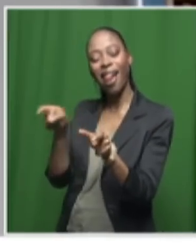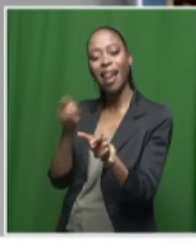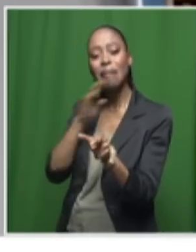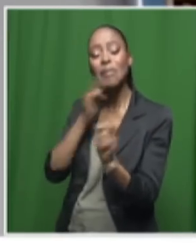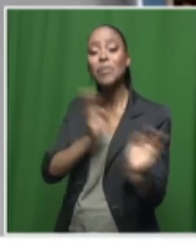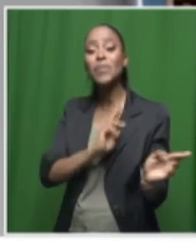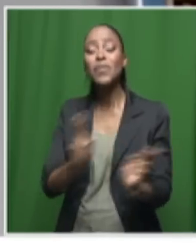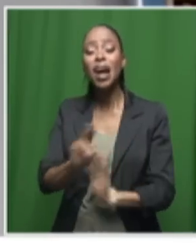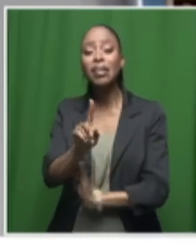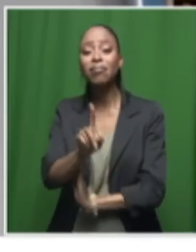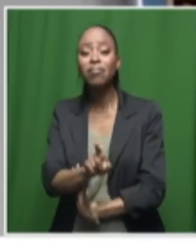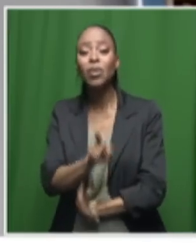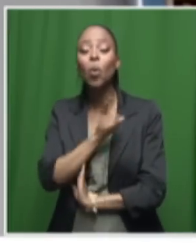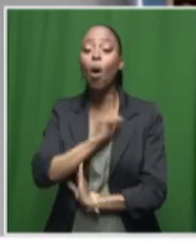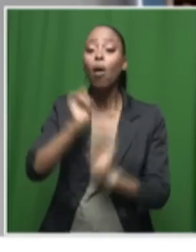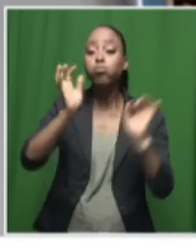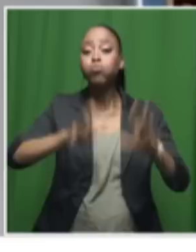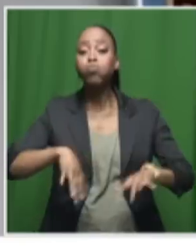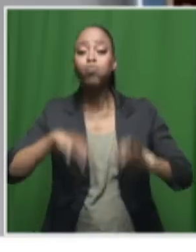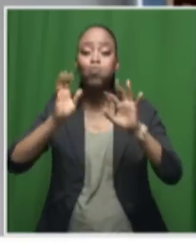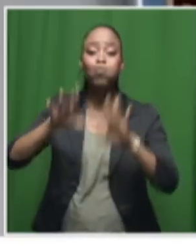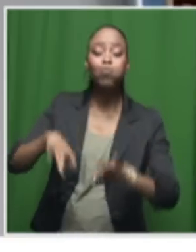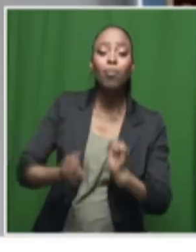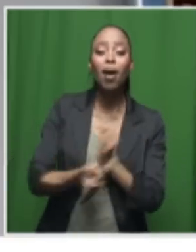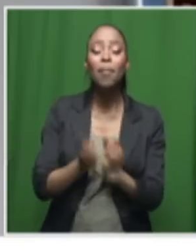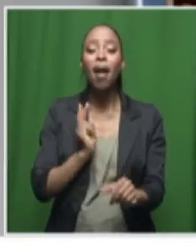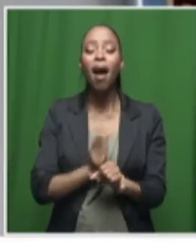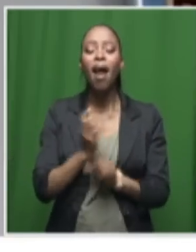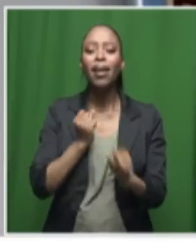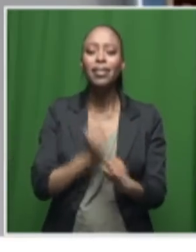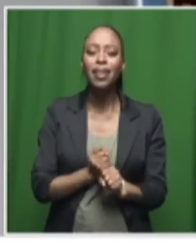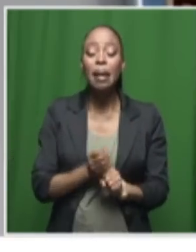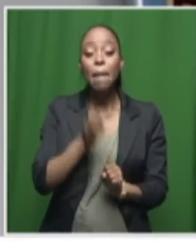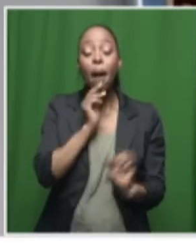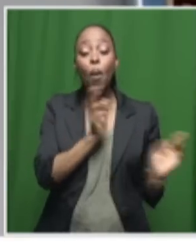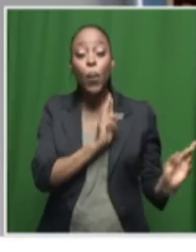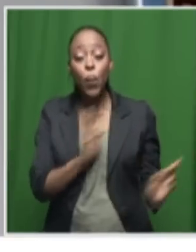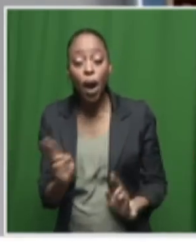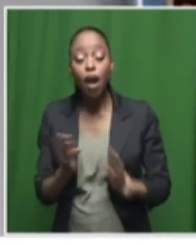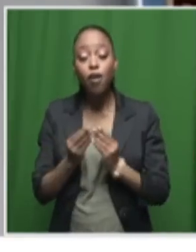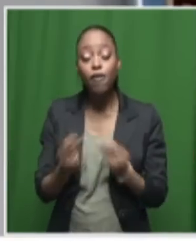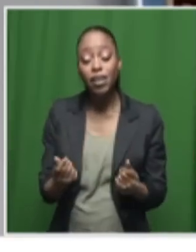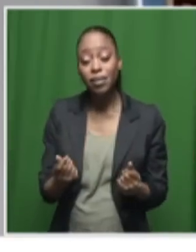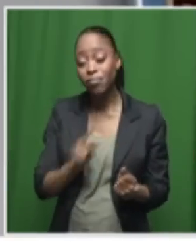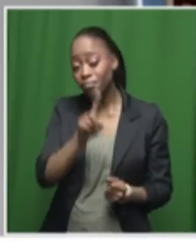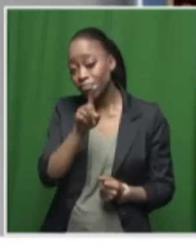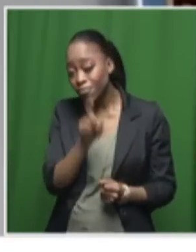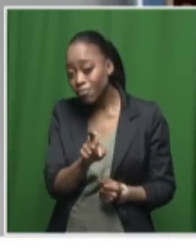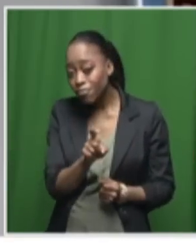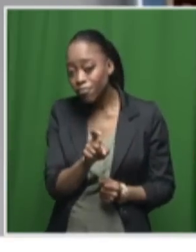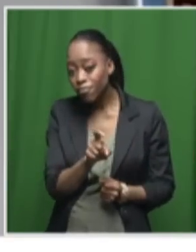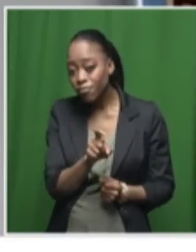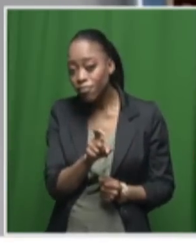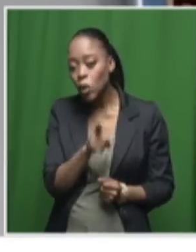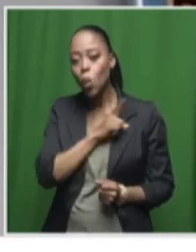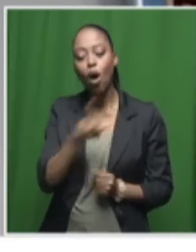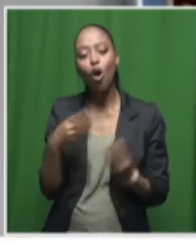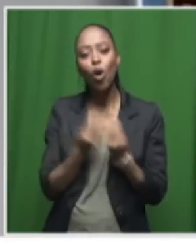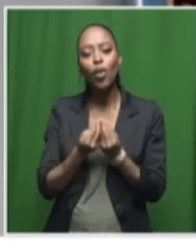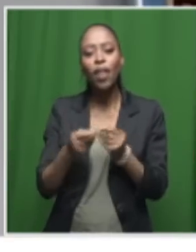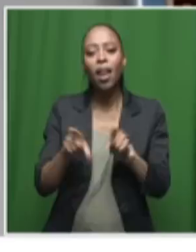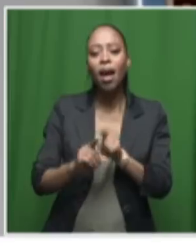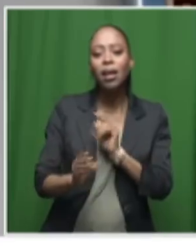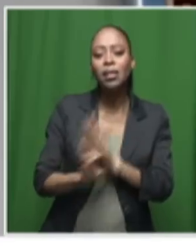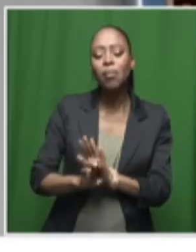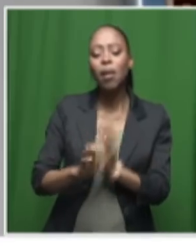prepared? And there's going to be new floods next year again. Are we prepared to fix that and fix that quickly? This has to do with things like, for